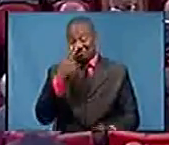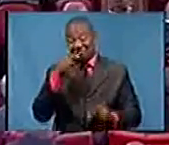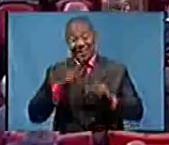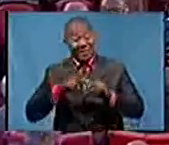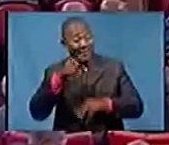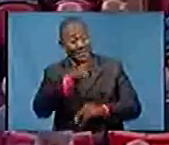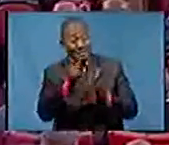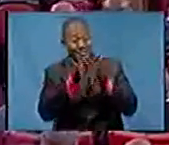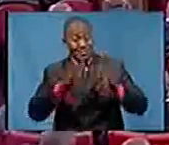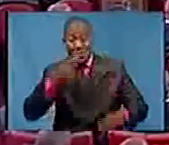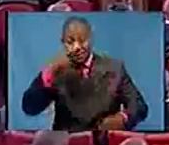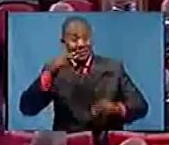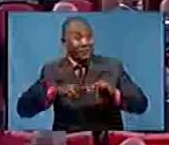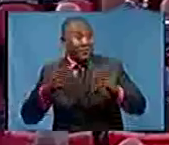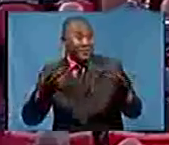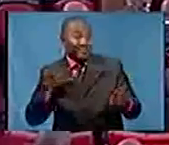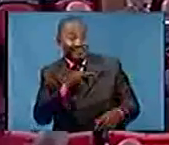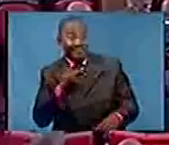accepted in the court.